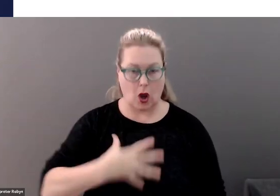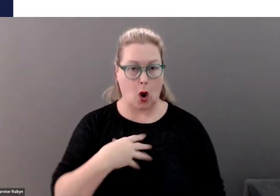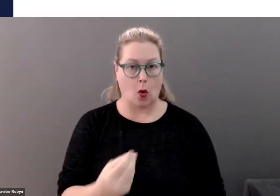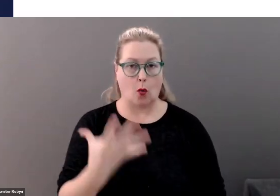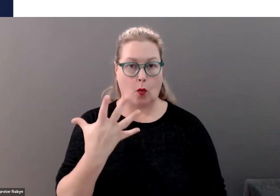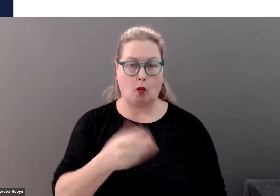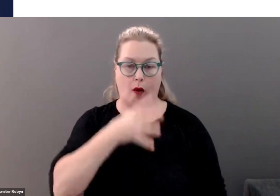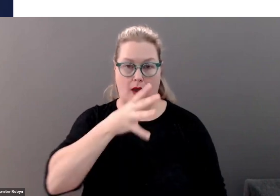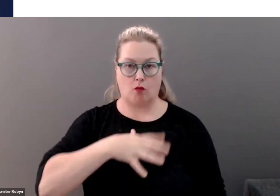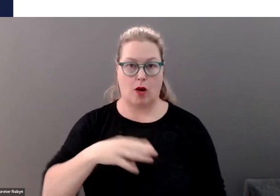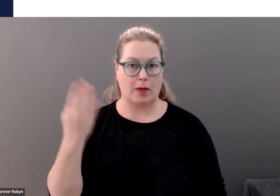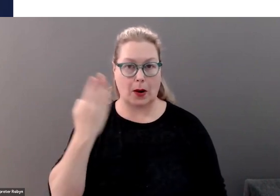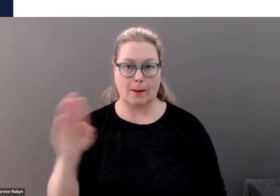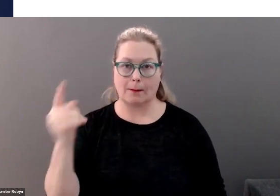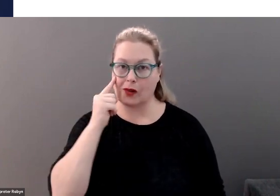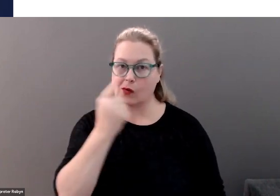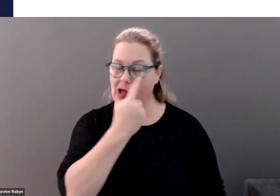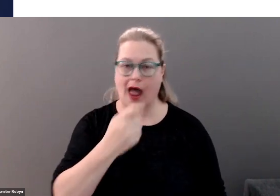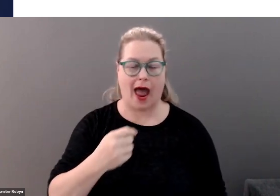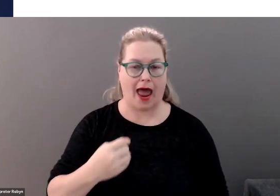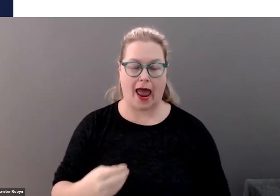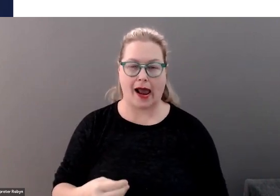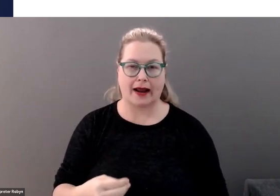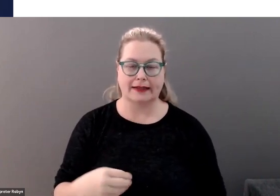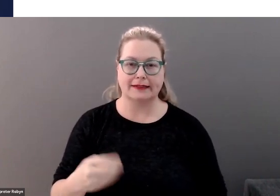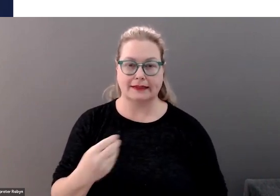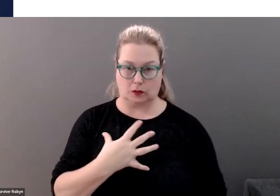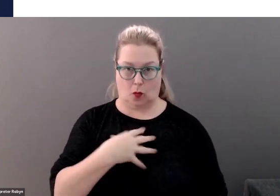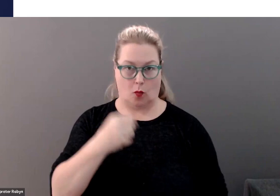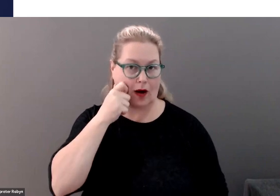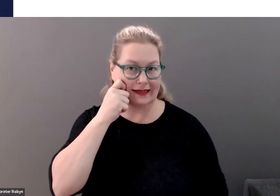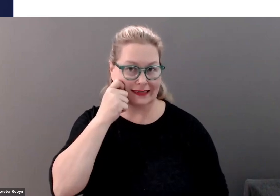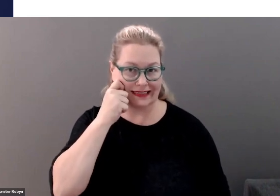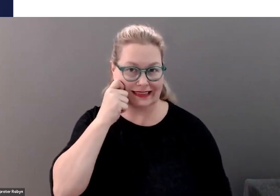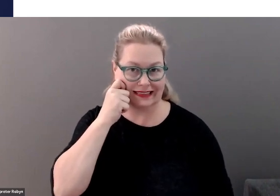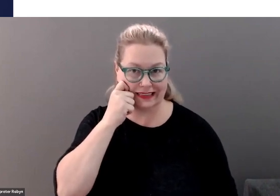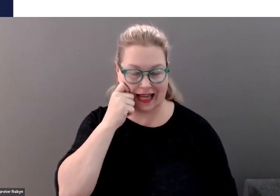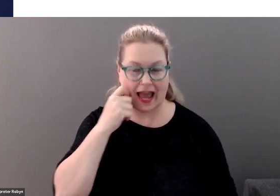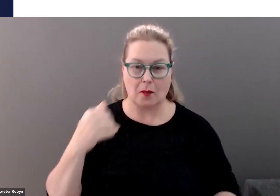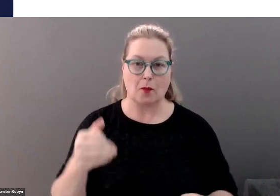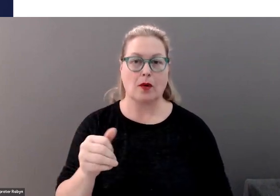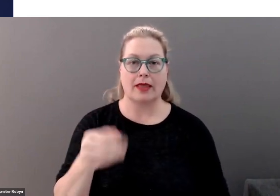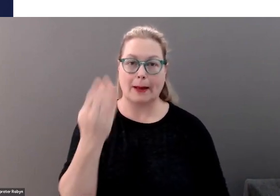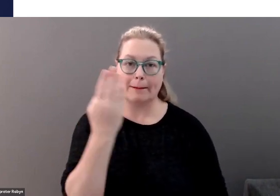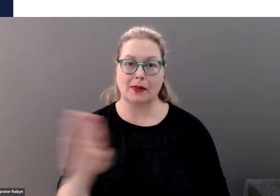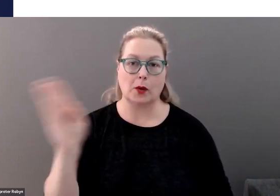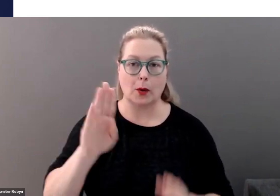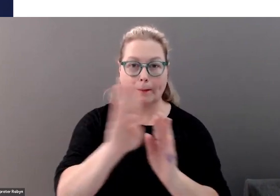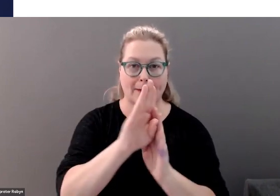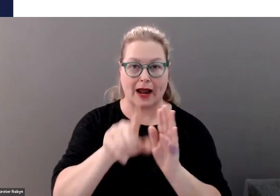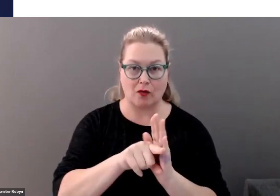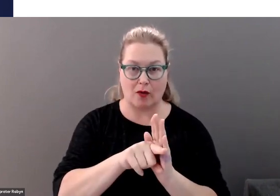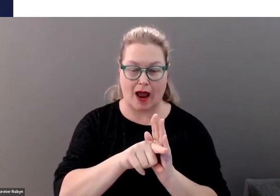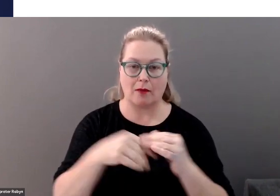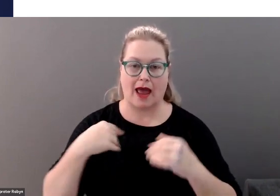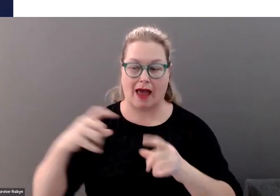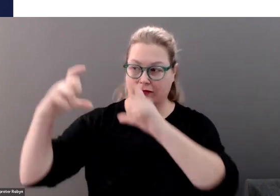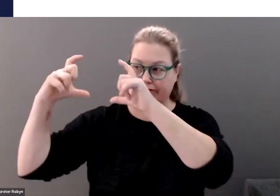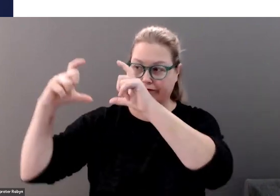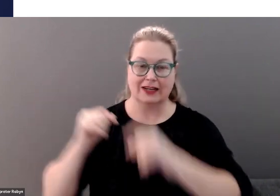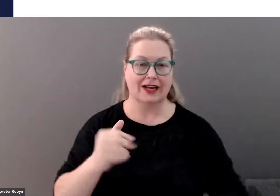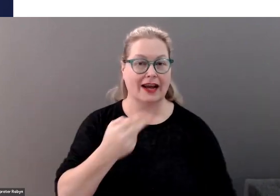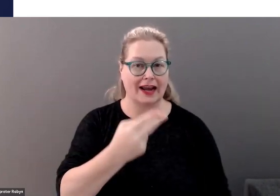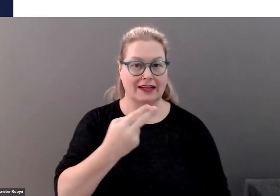pale skin in front of a blue background with the HHS logo. I'm wearing a black jacket over a blue